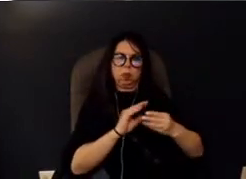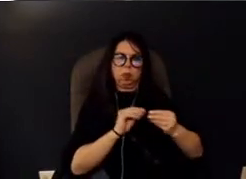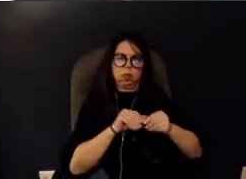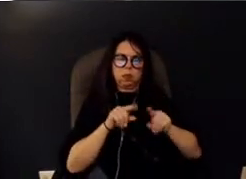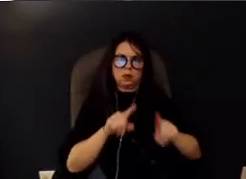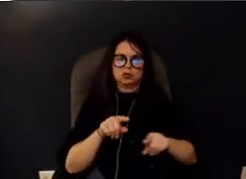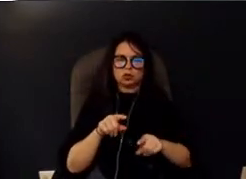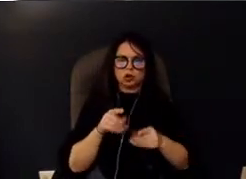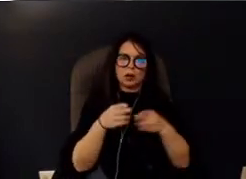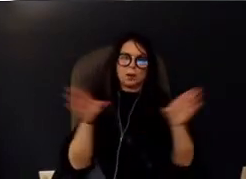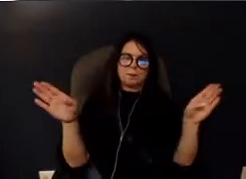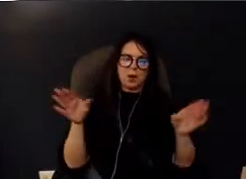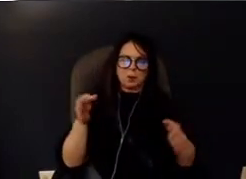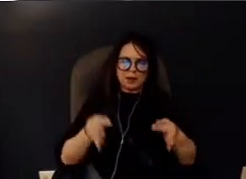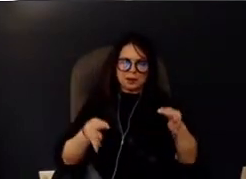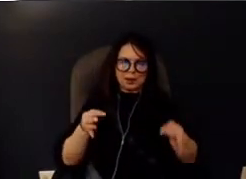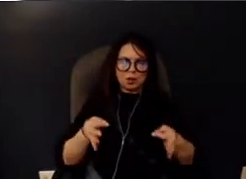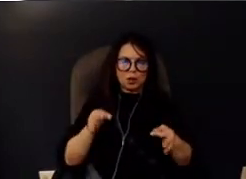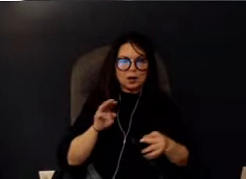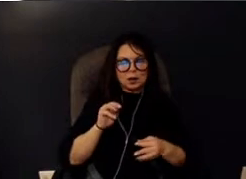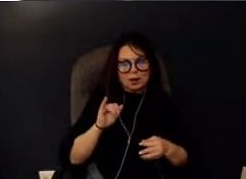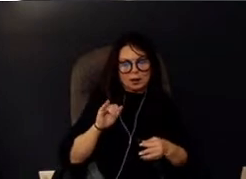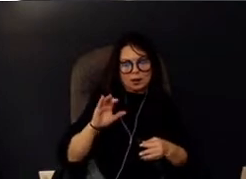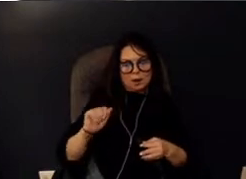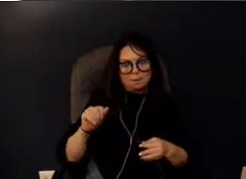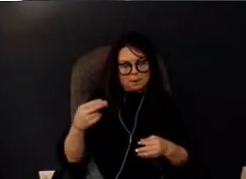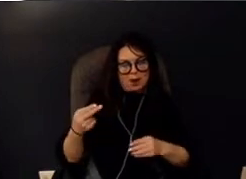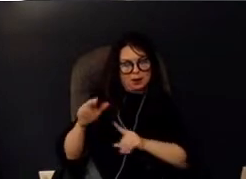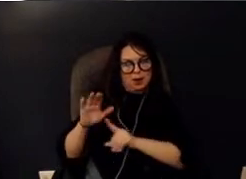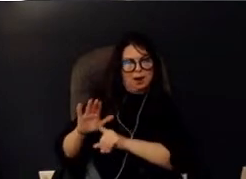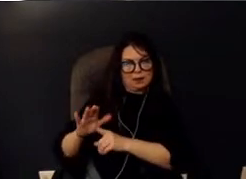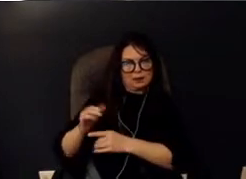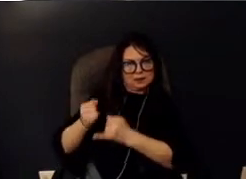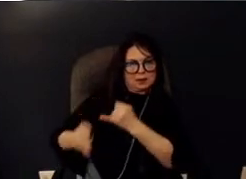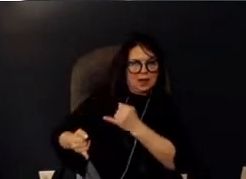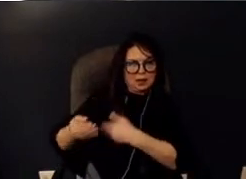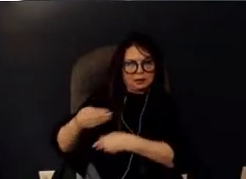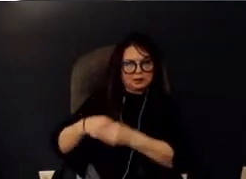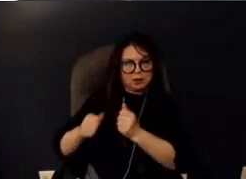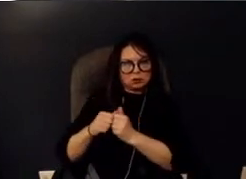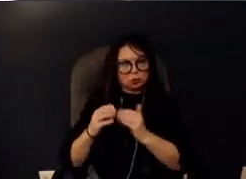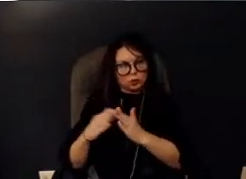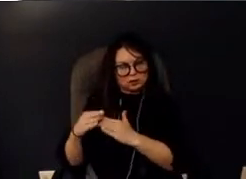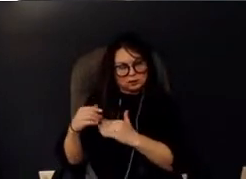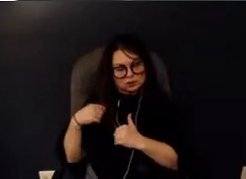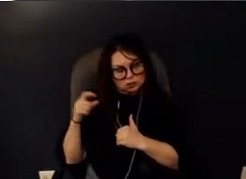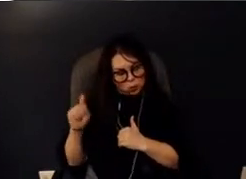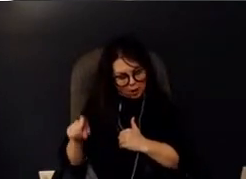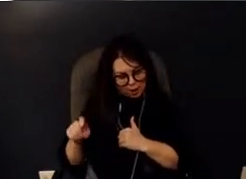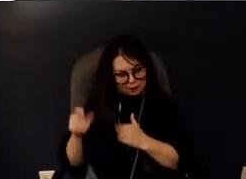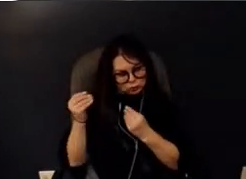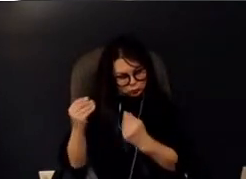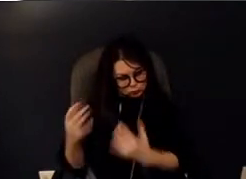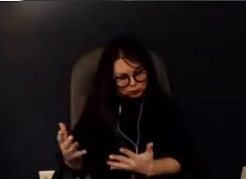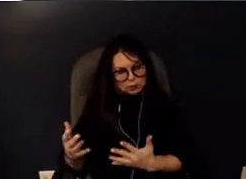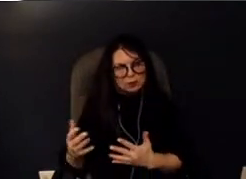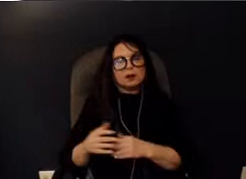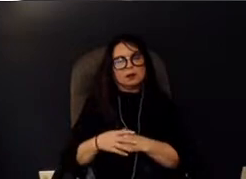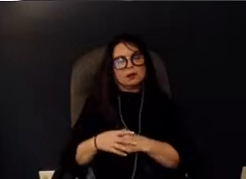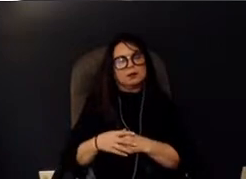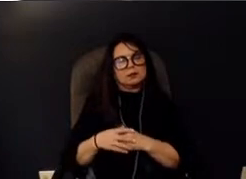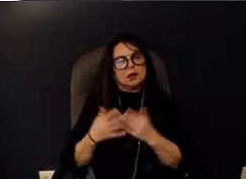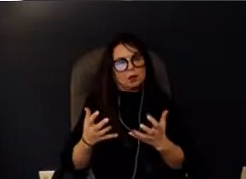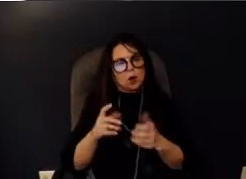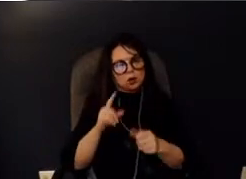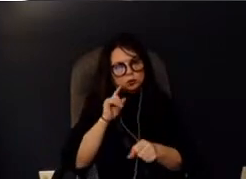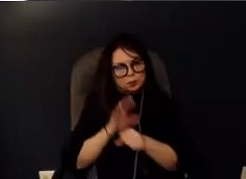director, Micah Intermill's last budget with the city, and I just needed to say a couple of words. I wanted to make sure that he understands that